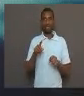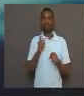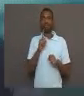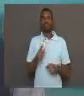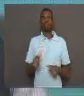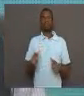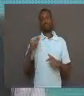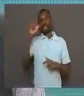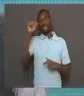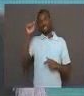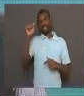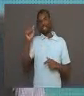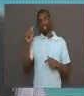vaporization.